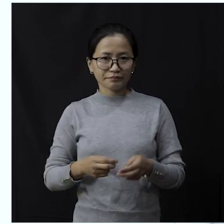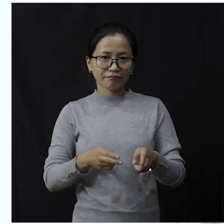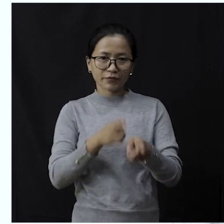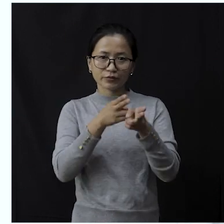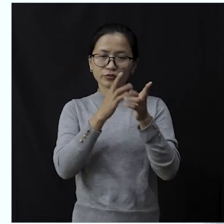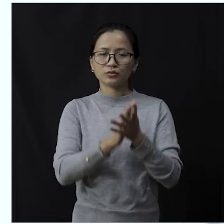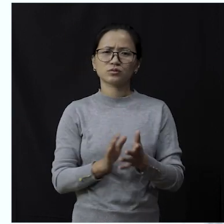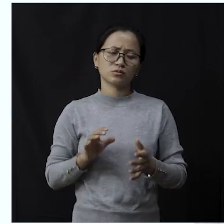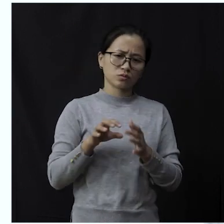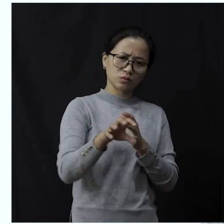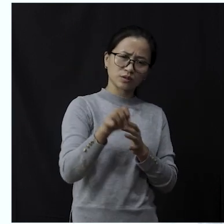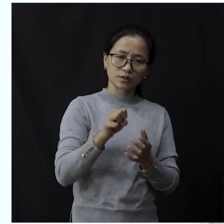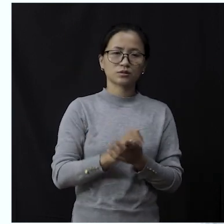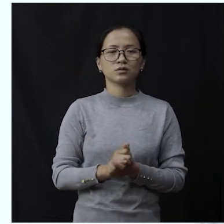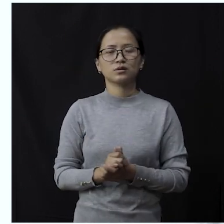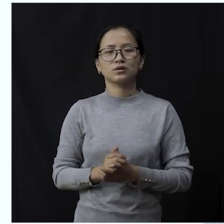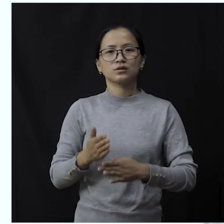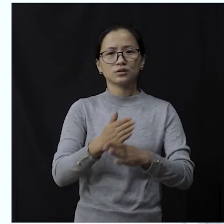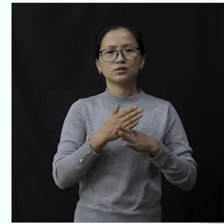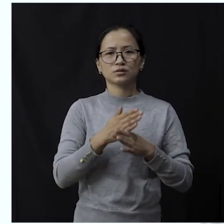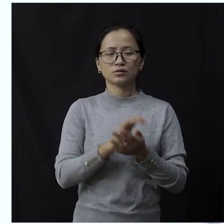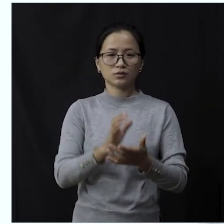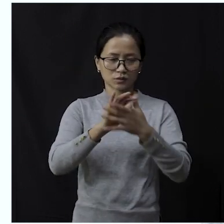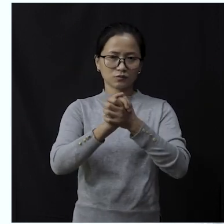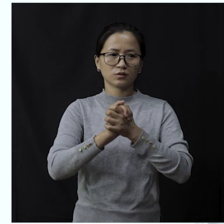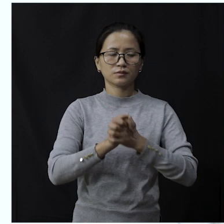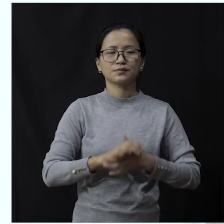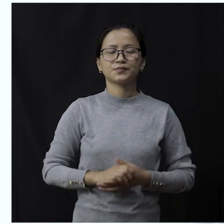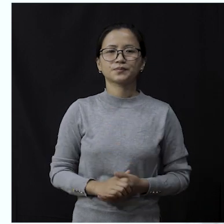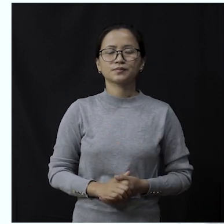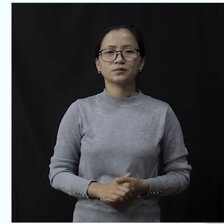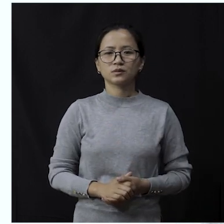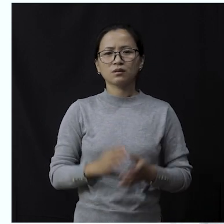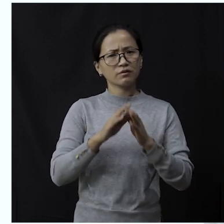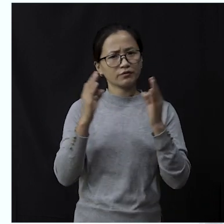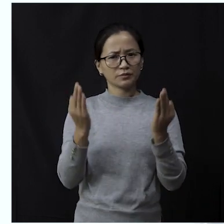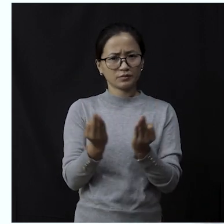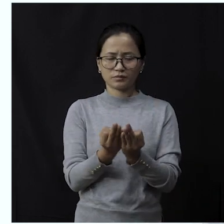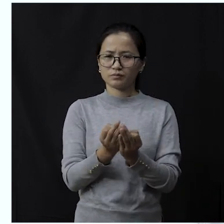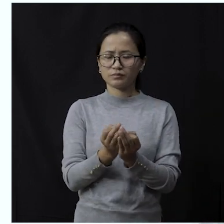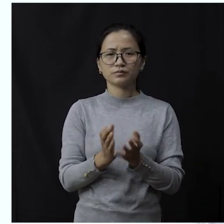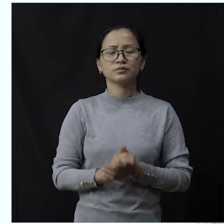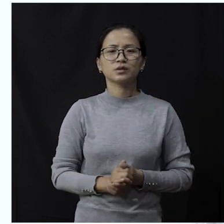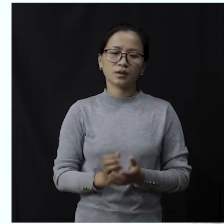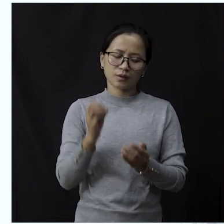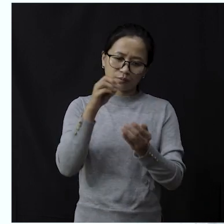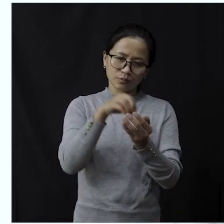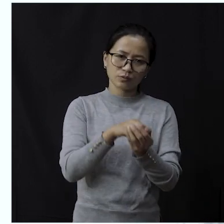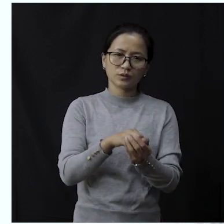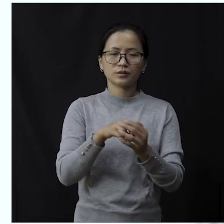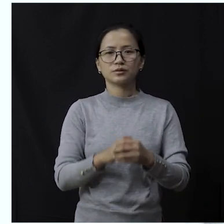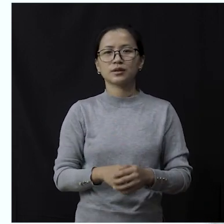the bird. He might also have shared about this to his friends or to his family member. So he put a